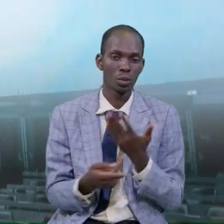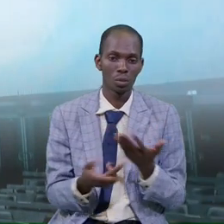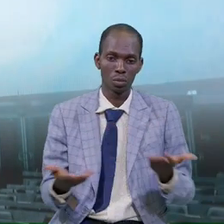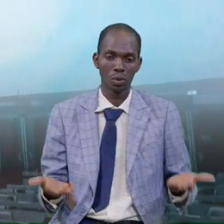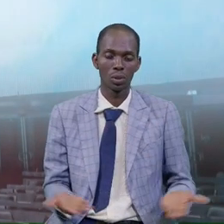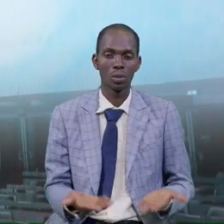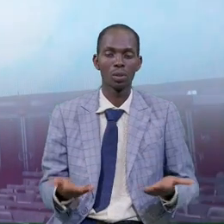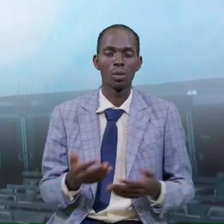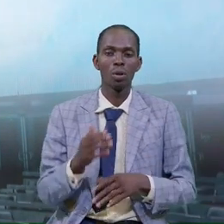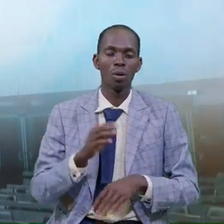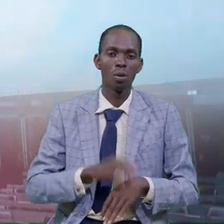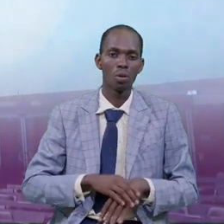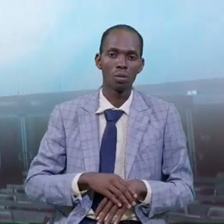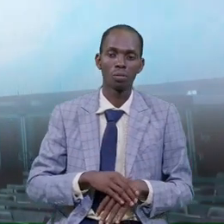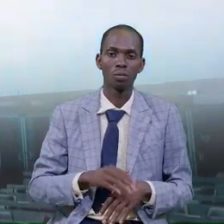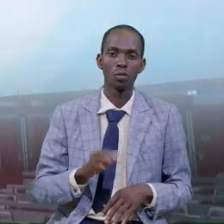August,